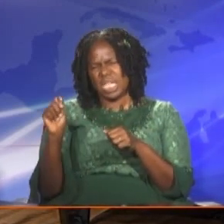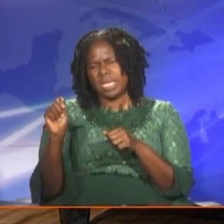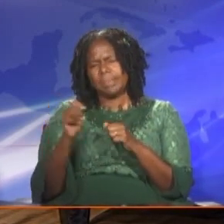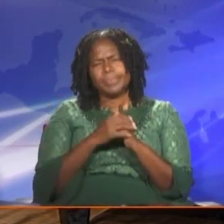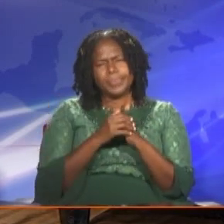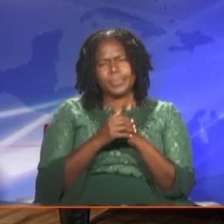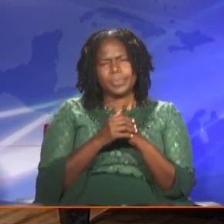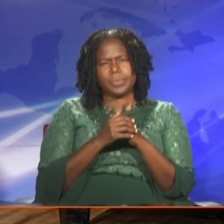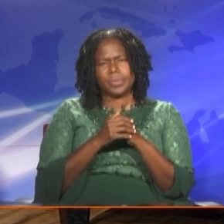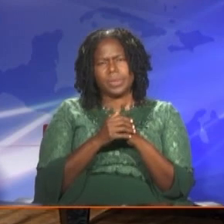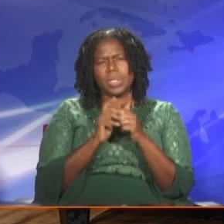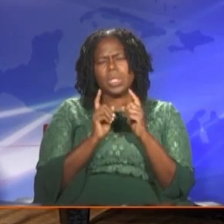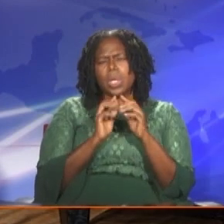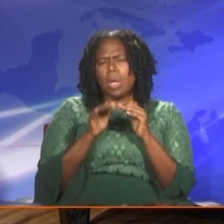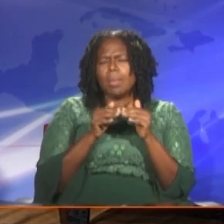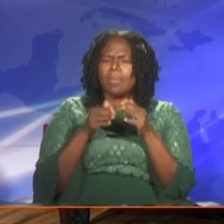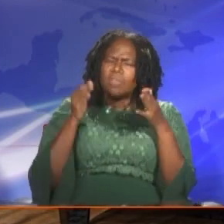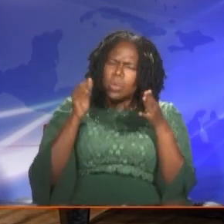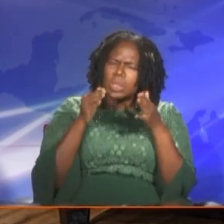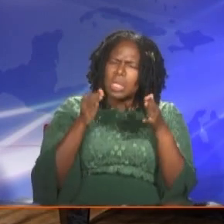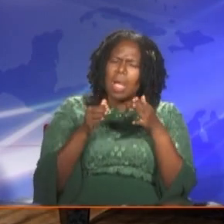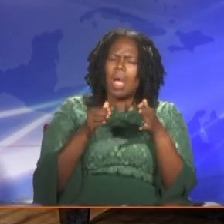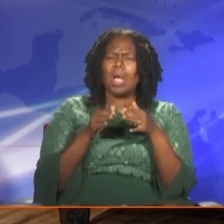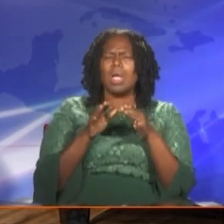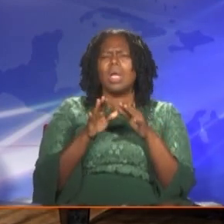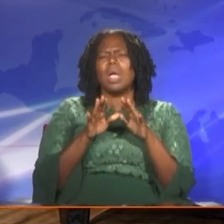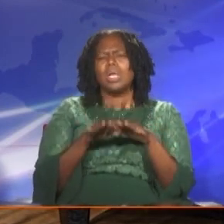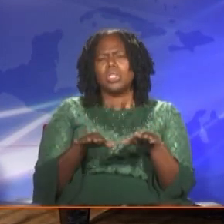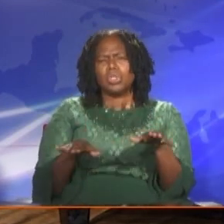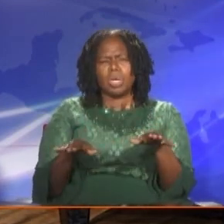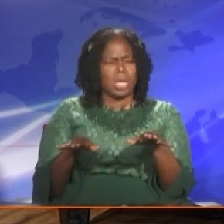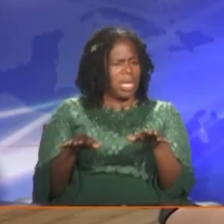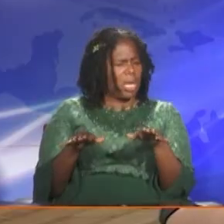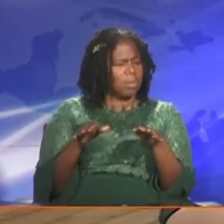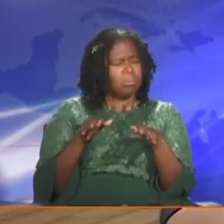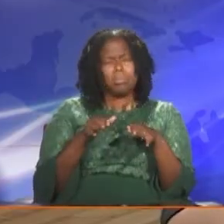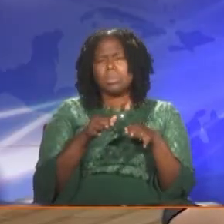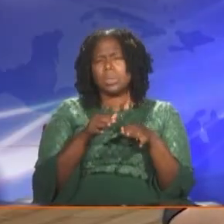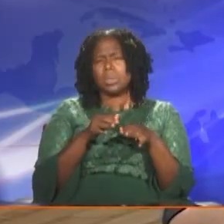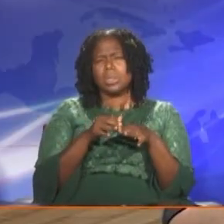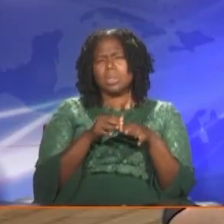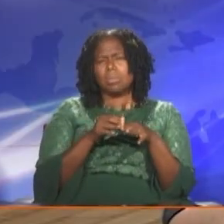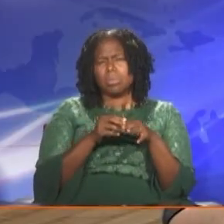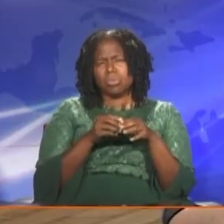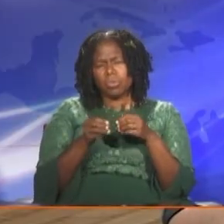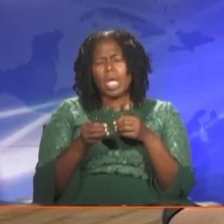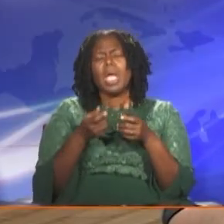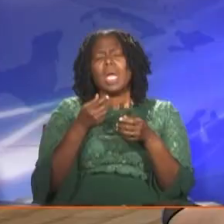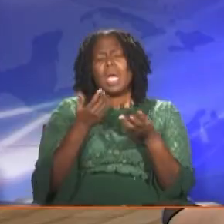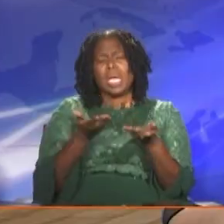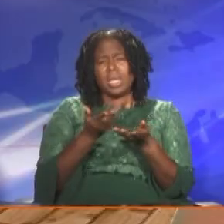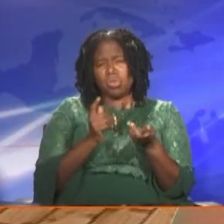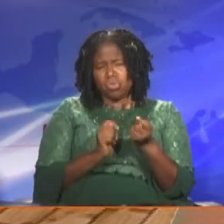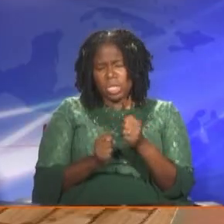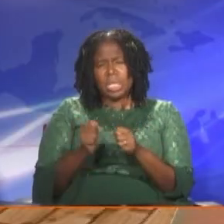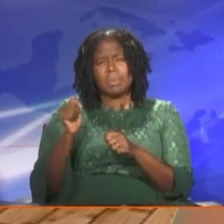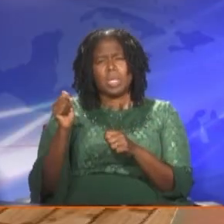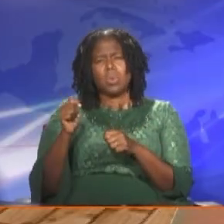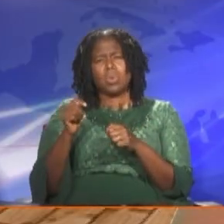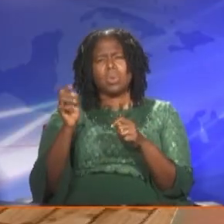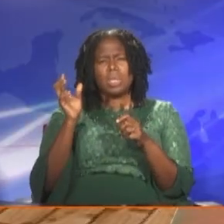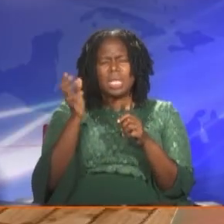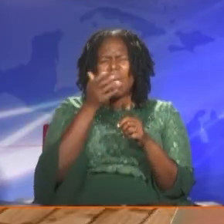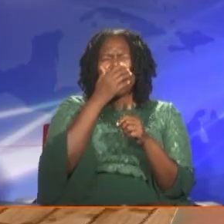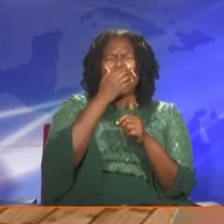child trafficking in Trinidad and Tobago, and there was something that you wanted to add to that, Dr. Taklal Singh. Yes. What I wanted to say is that we